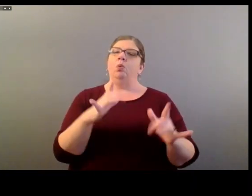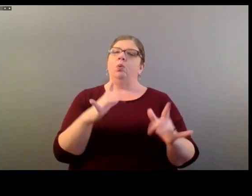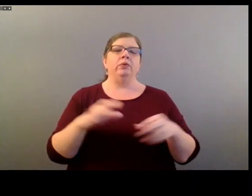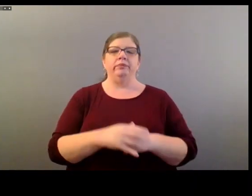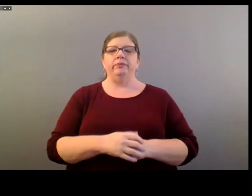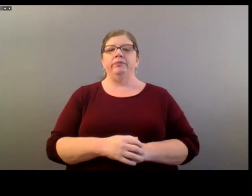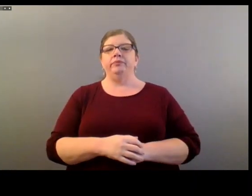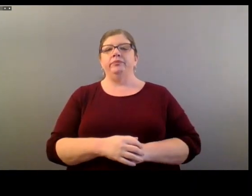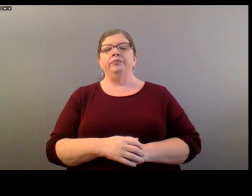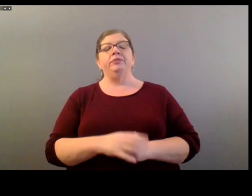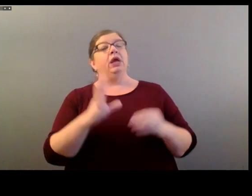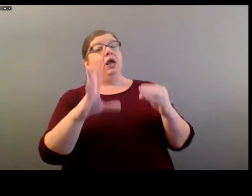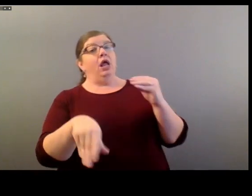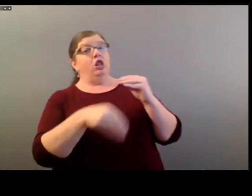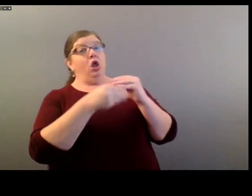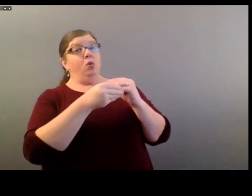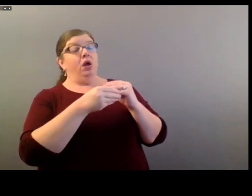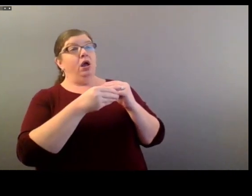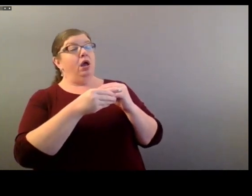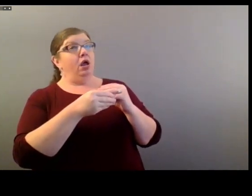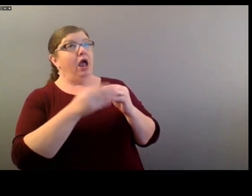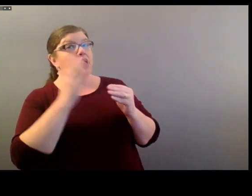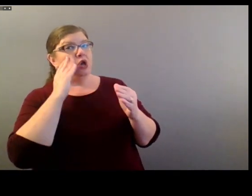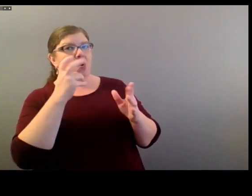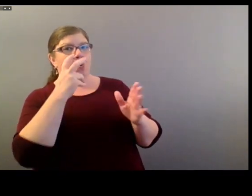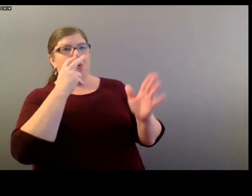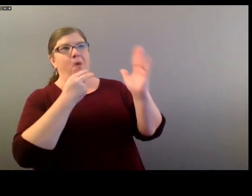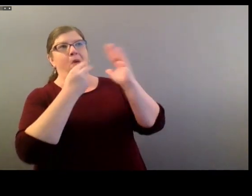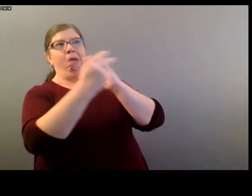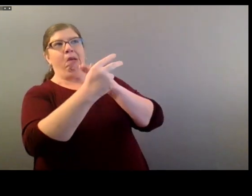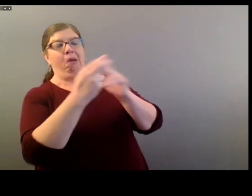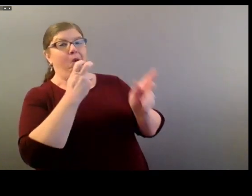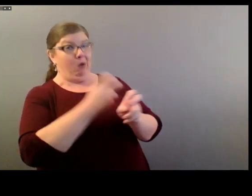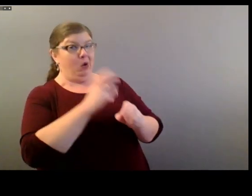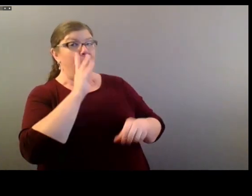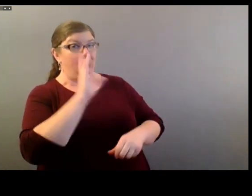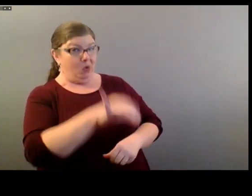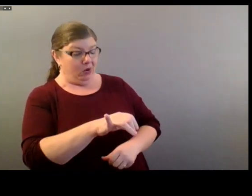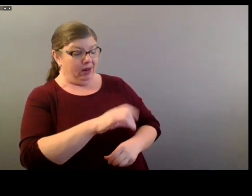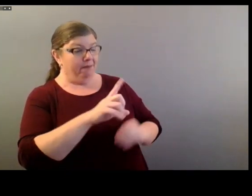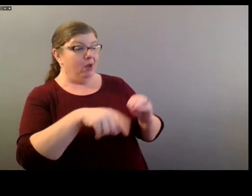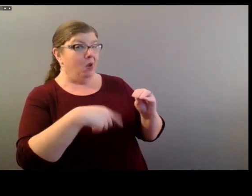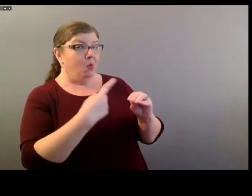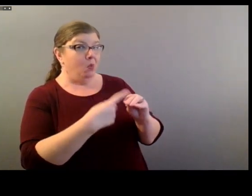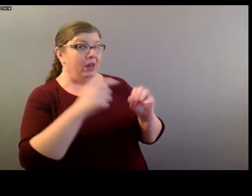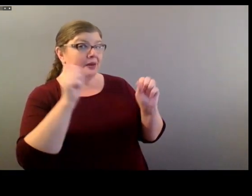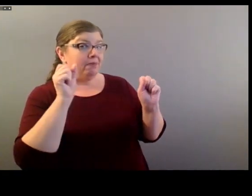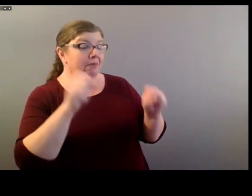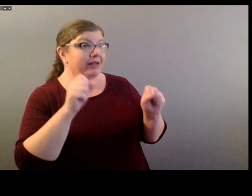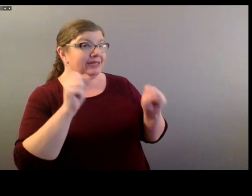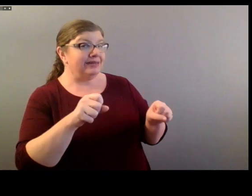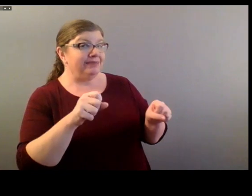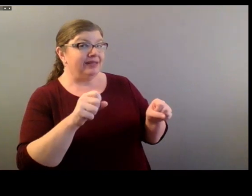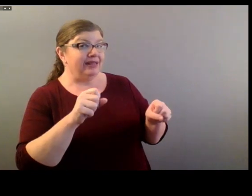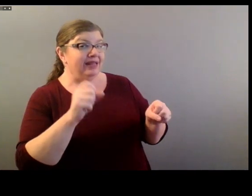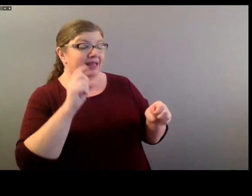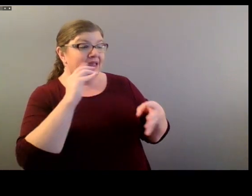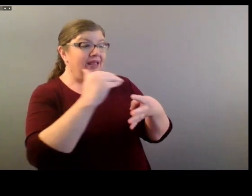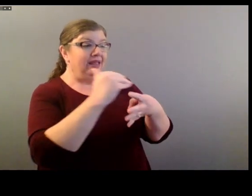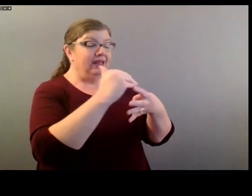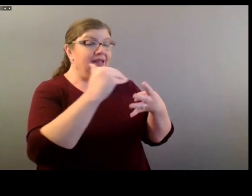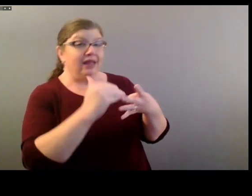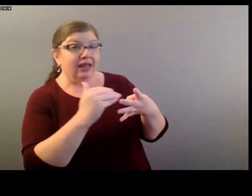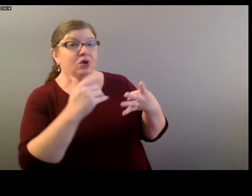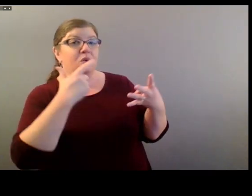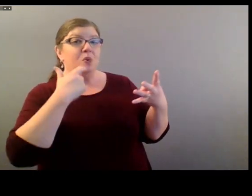with that, I know it's hard for you guys to predict, obviously, but when could we realistically reach the red tier based on the trends